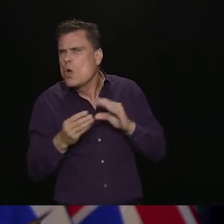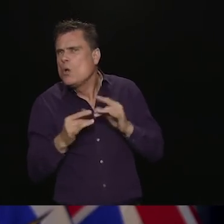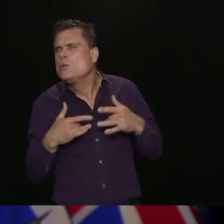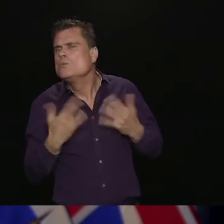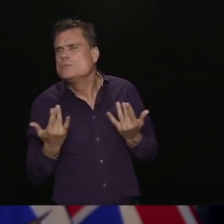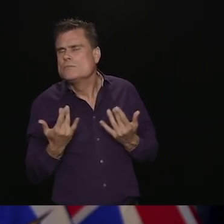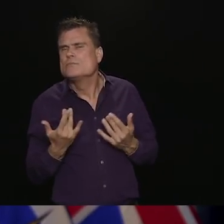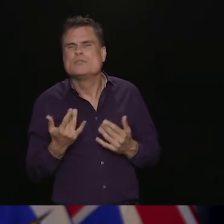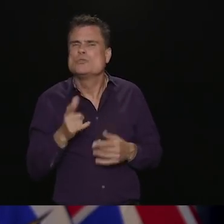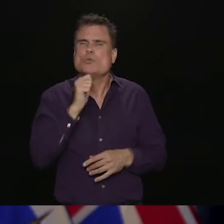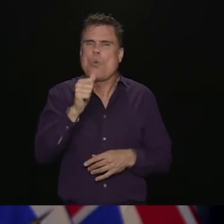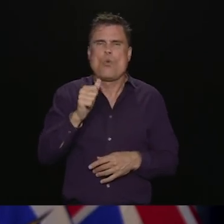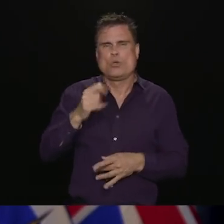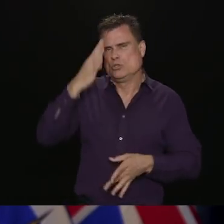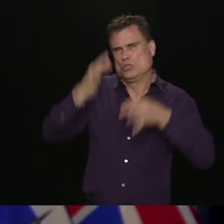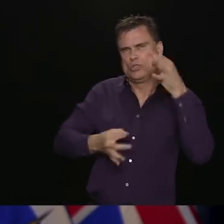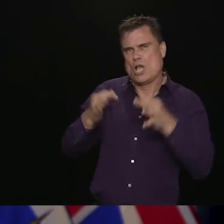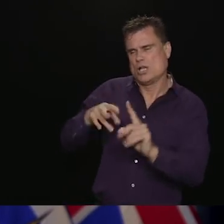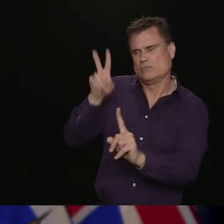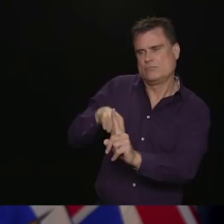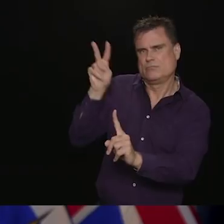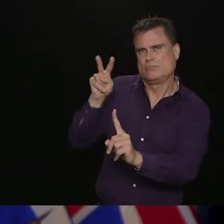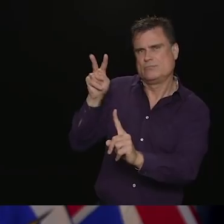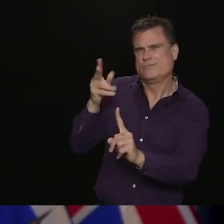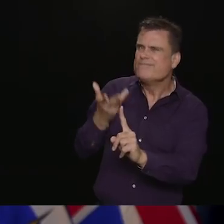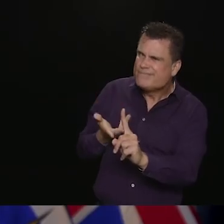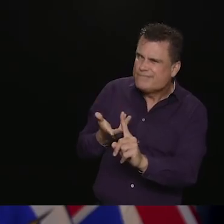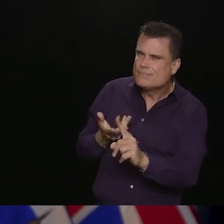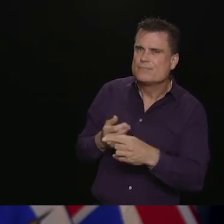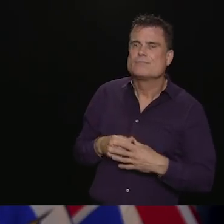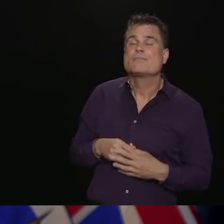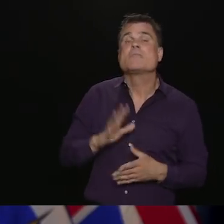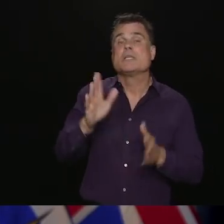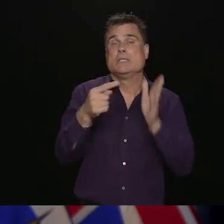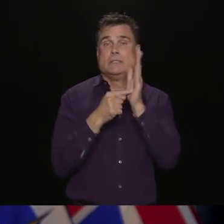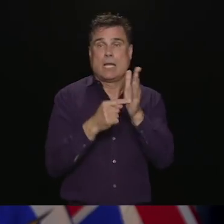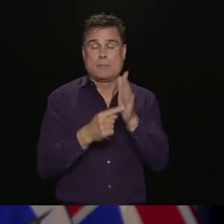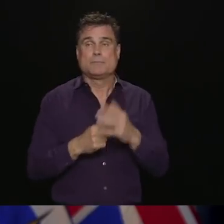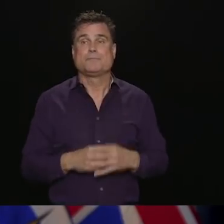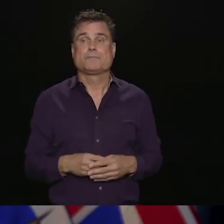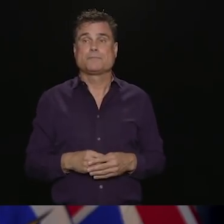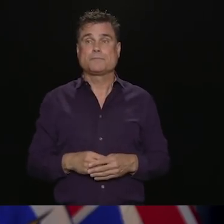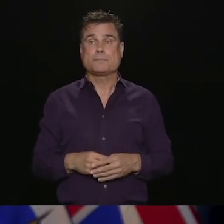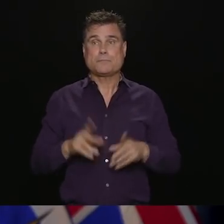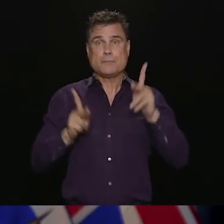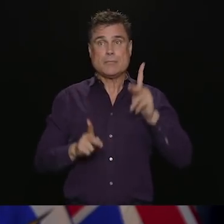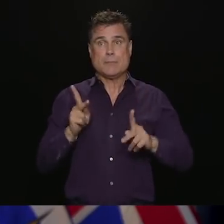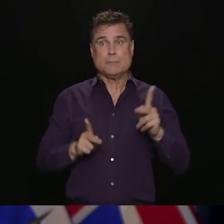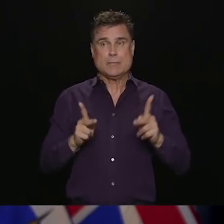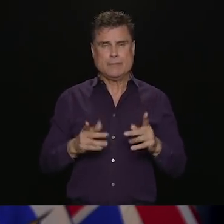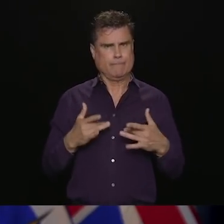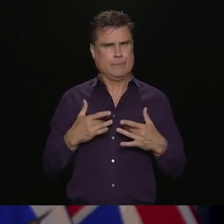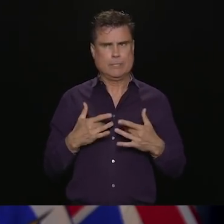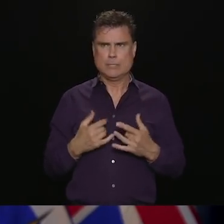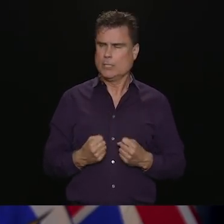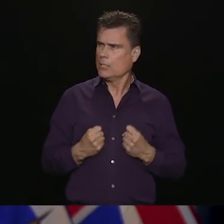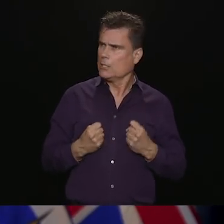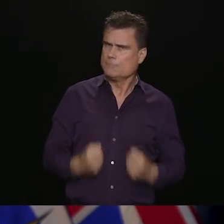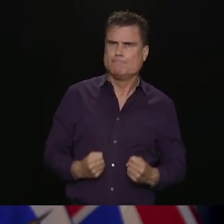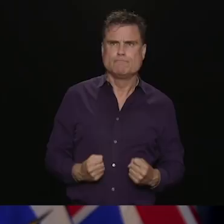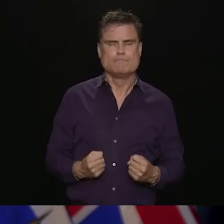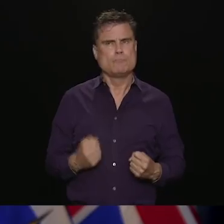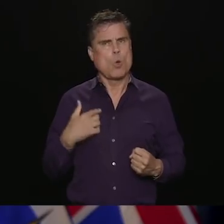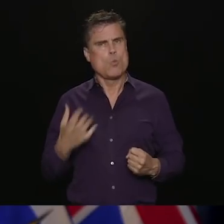there for things like anti-racism and have our voices heard, because it is an incredibly important